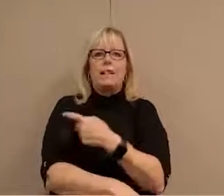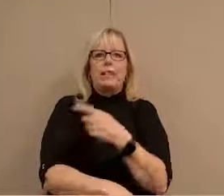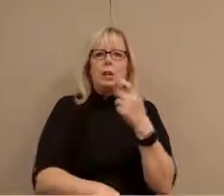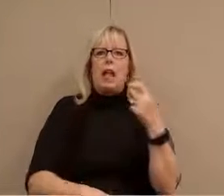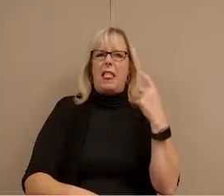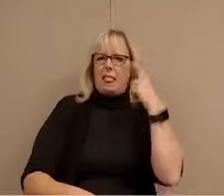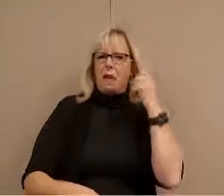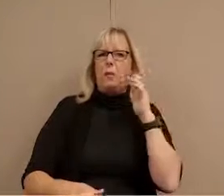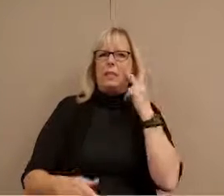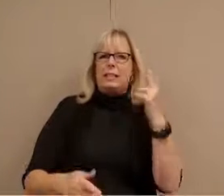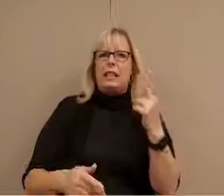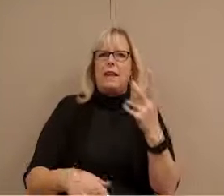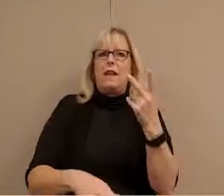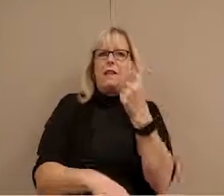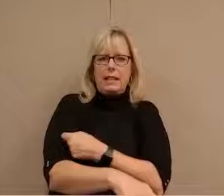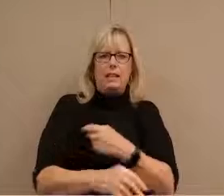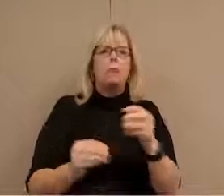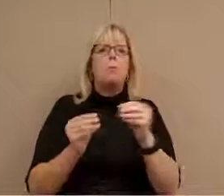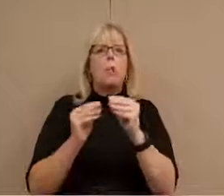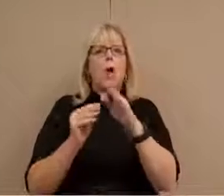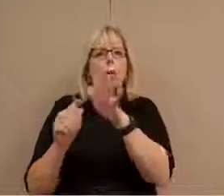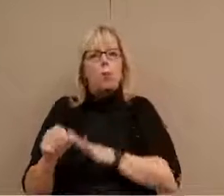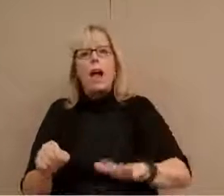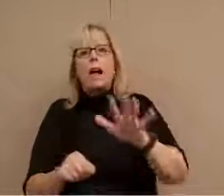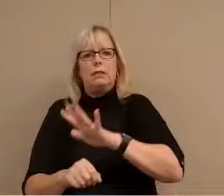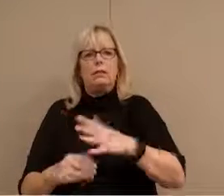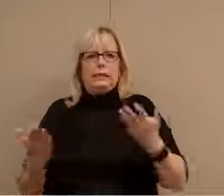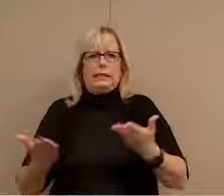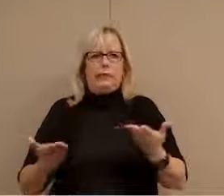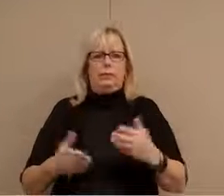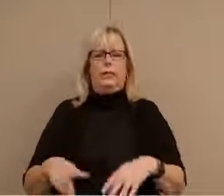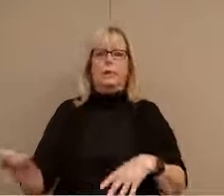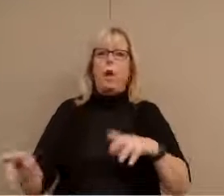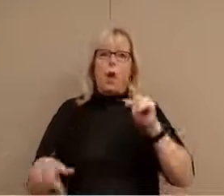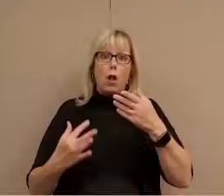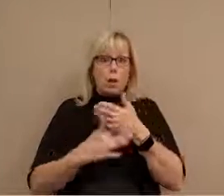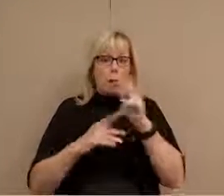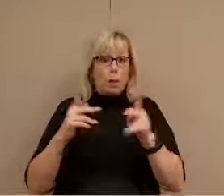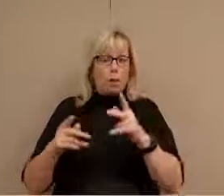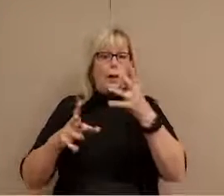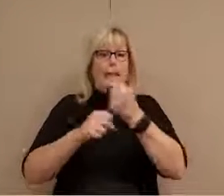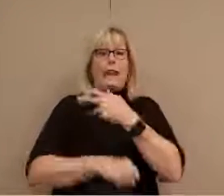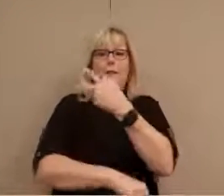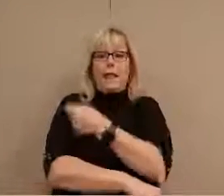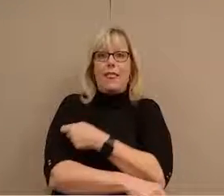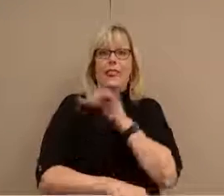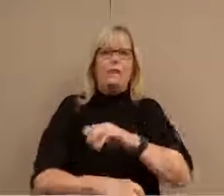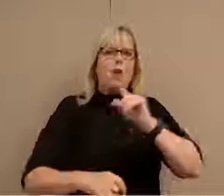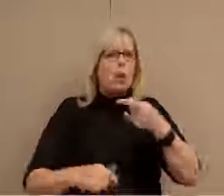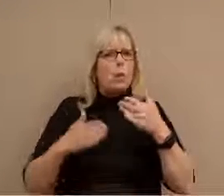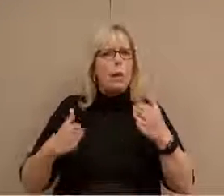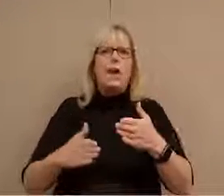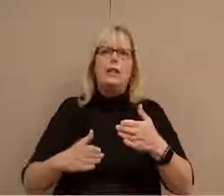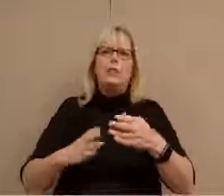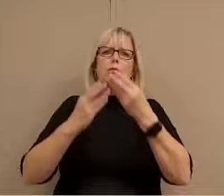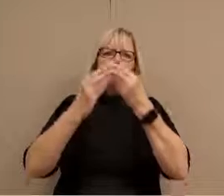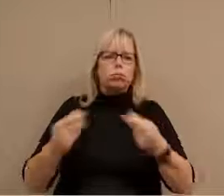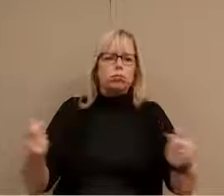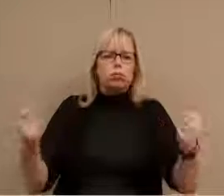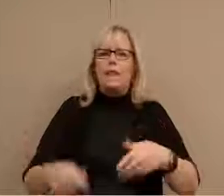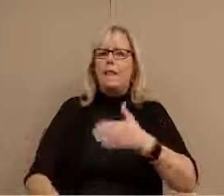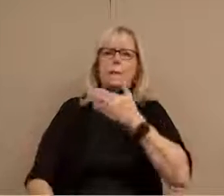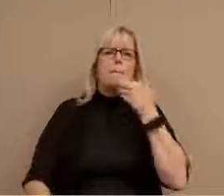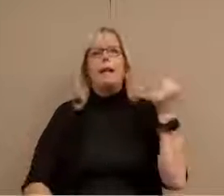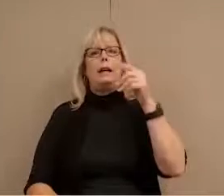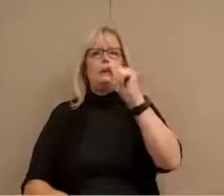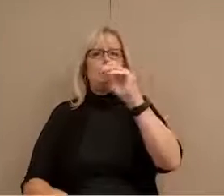increase again in vaccine across our area. Because only through people getting vaccinated are we going to get through this. That's correct. It's the best tool